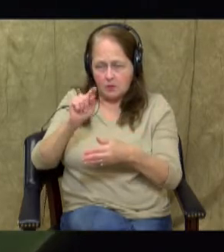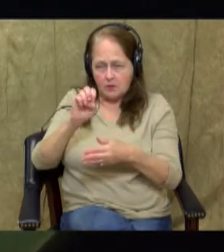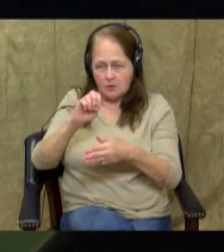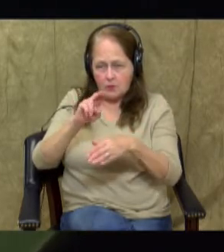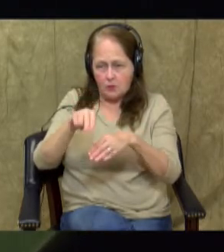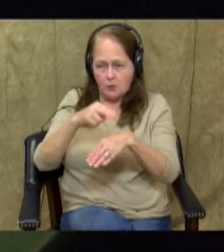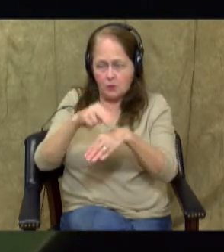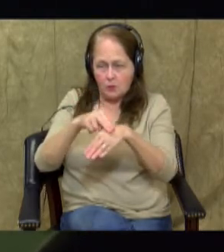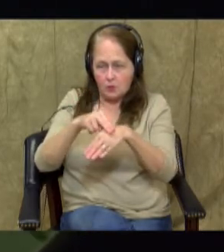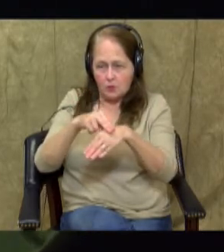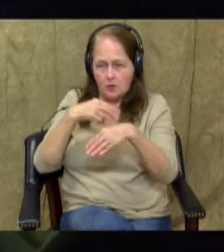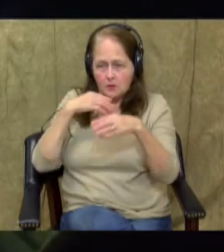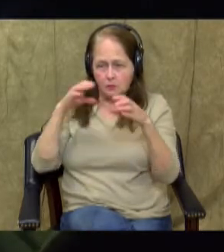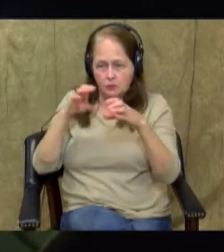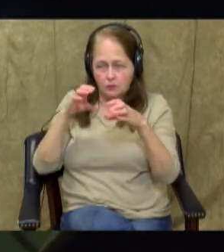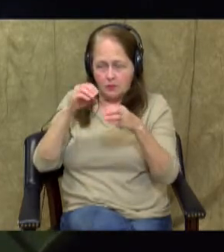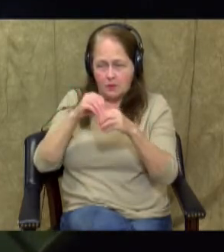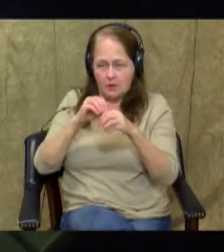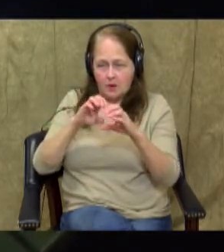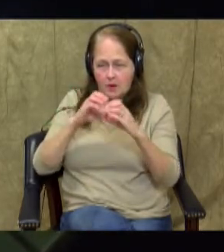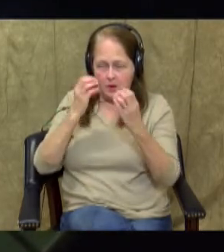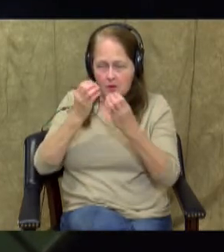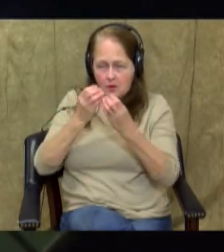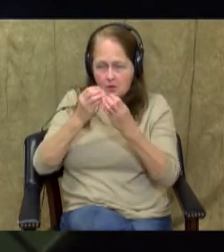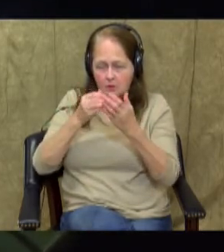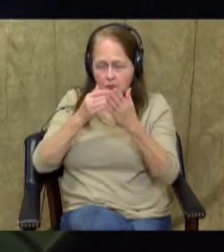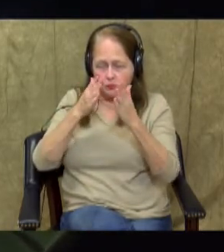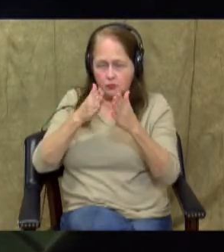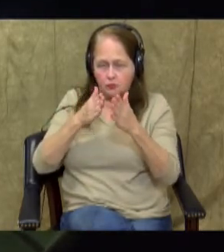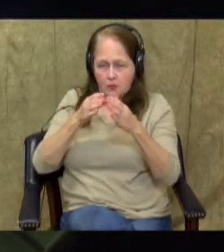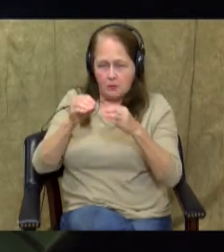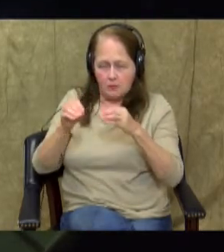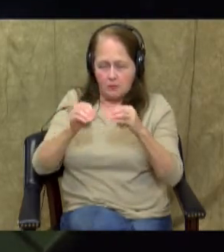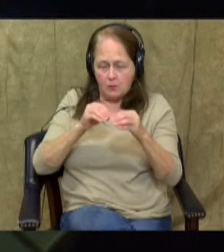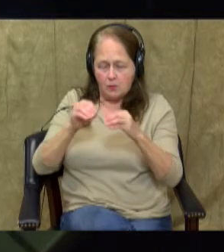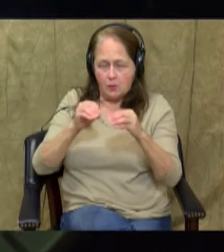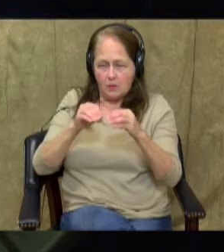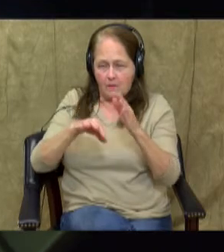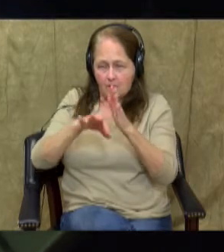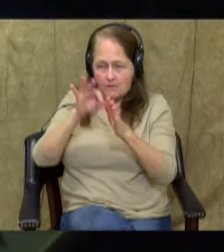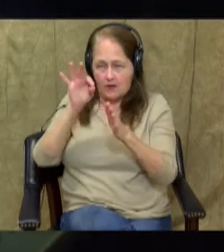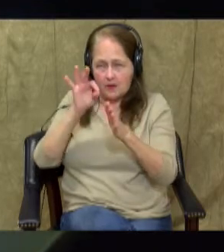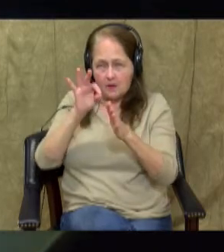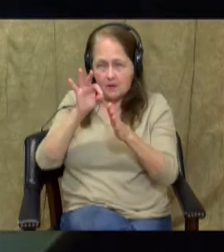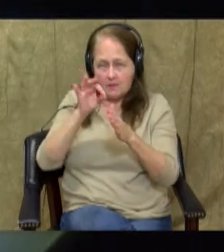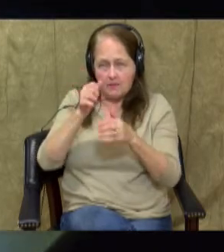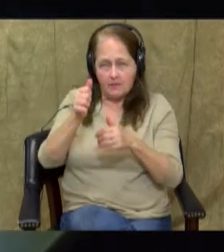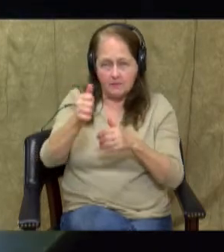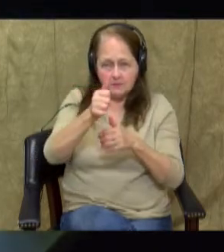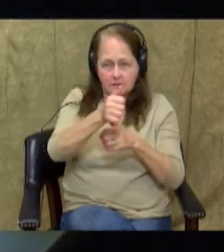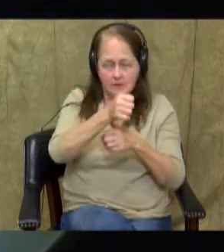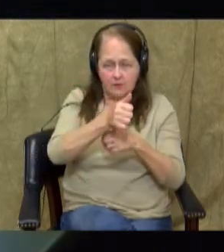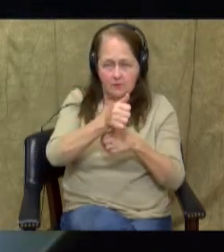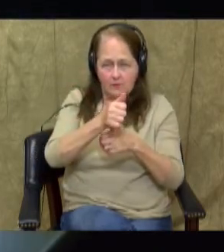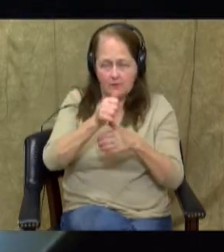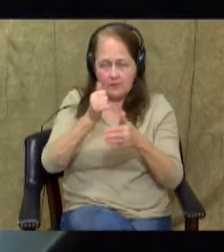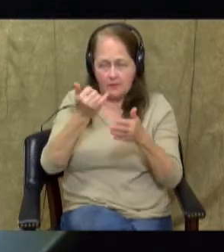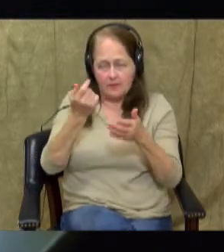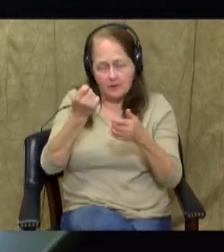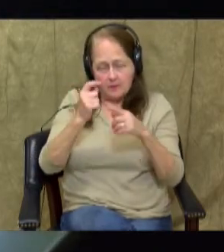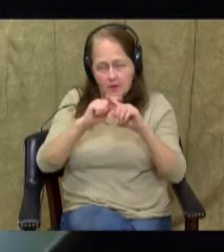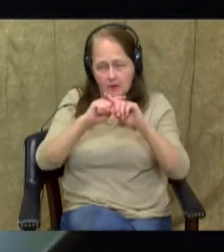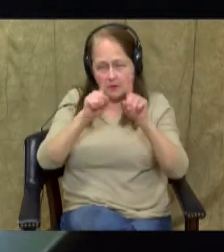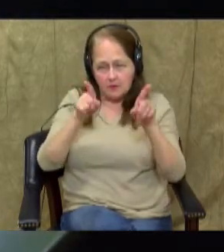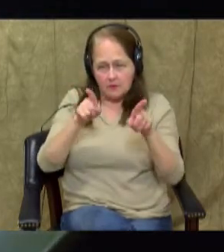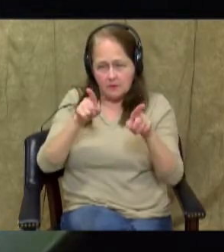Normally, when I do this in class, students are moving around this board and finding this themselves. So this is a little bit different